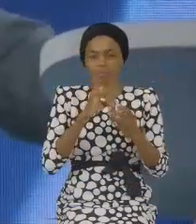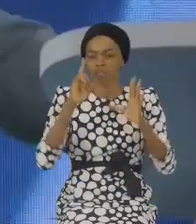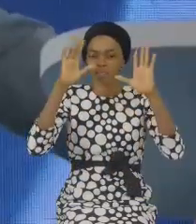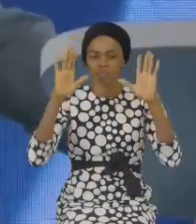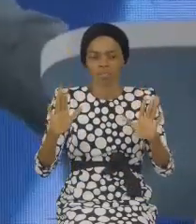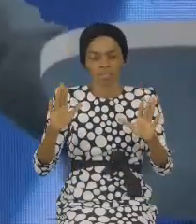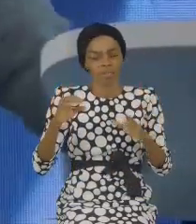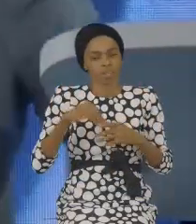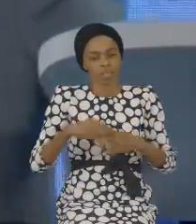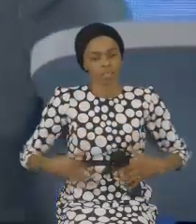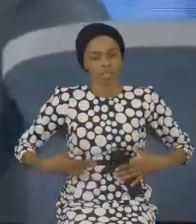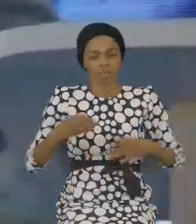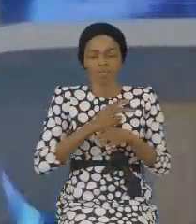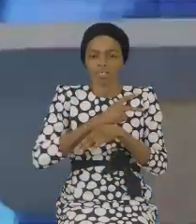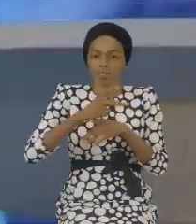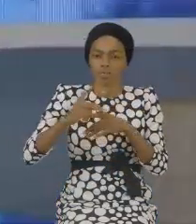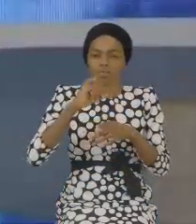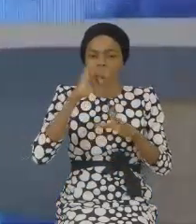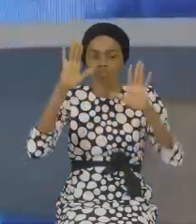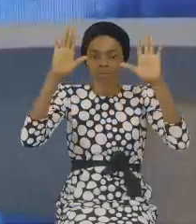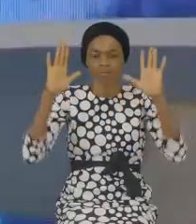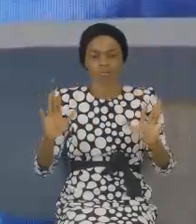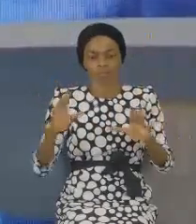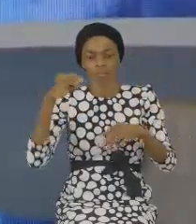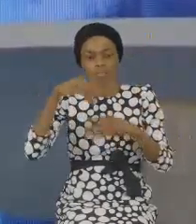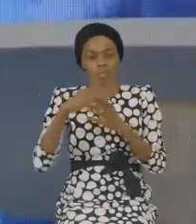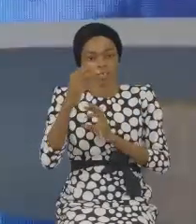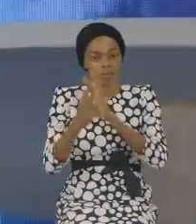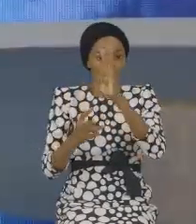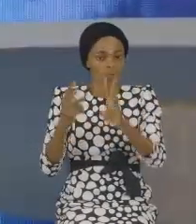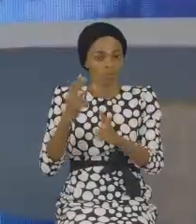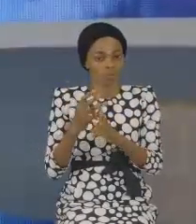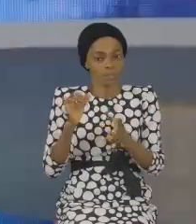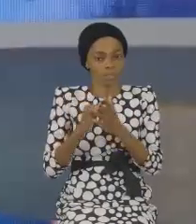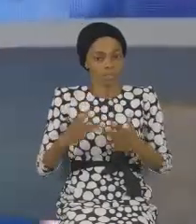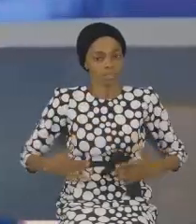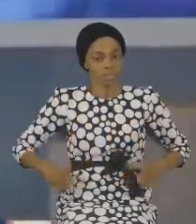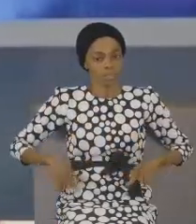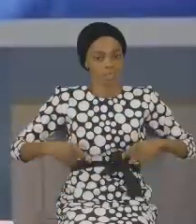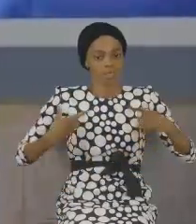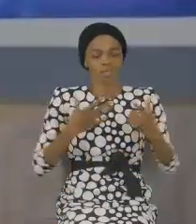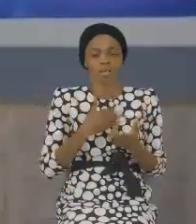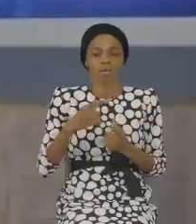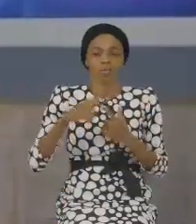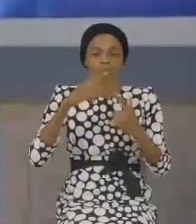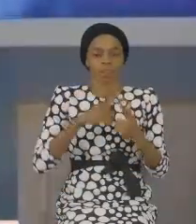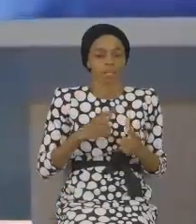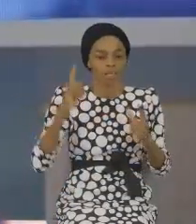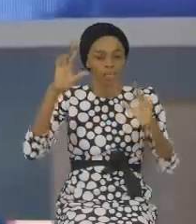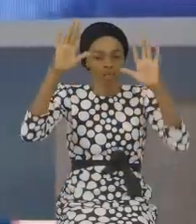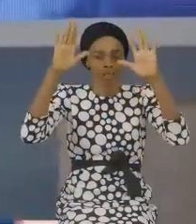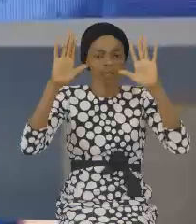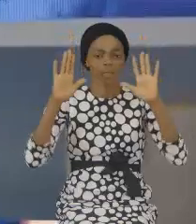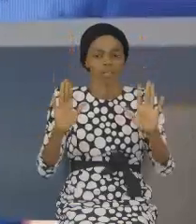his profession, excellent in life, in the world in which he lives, and then excellent